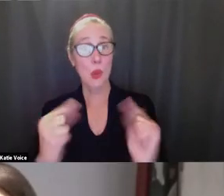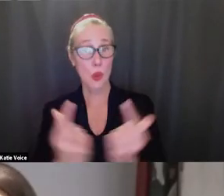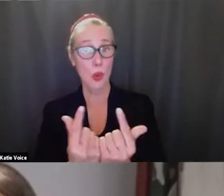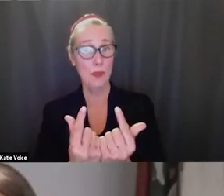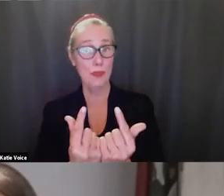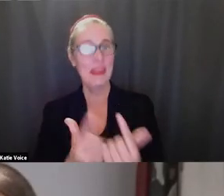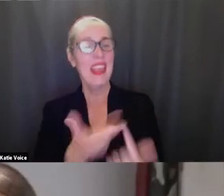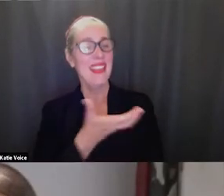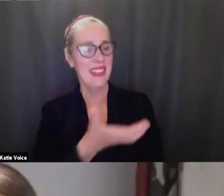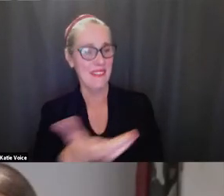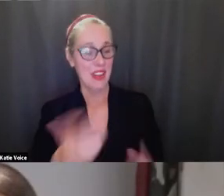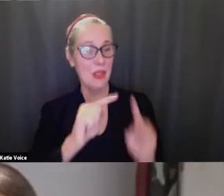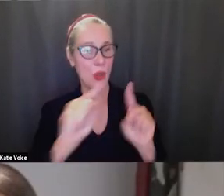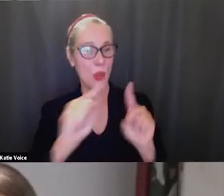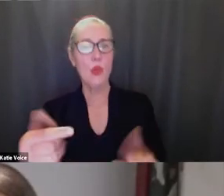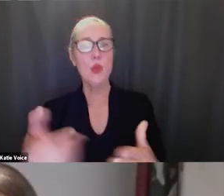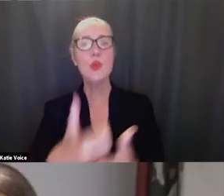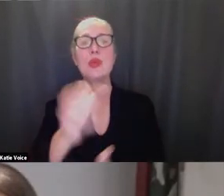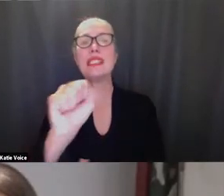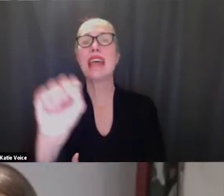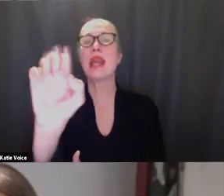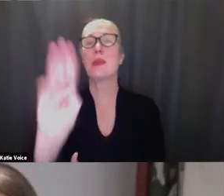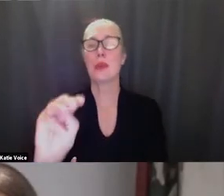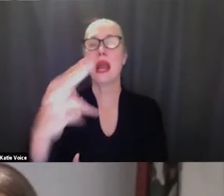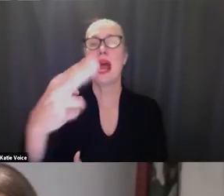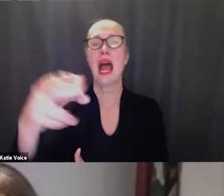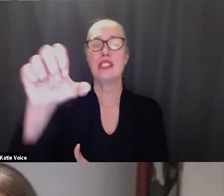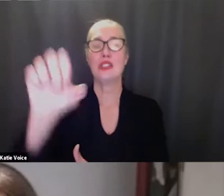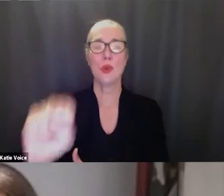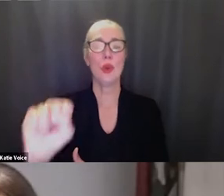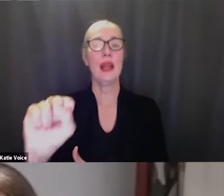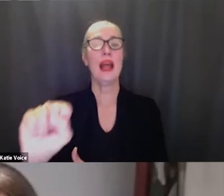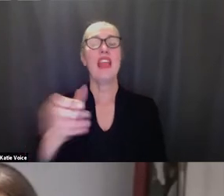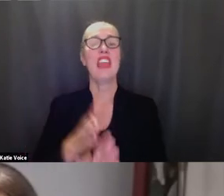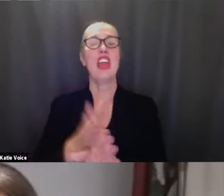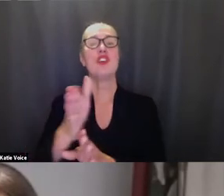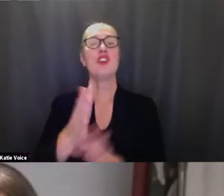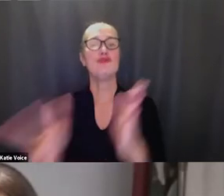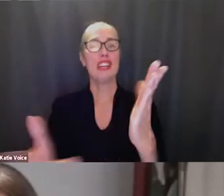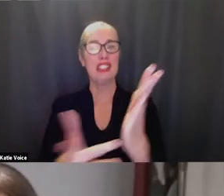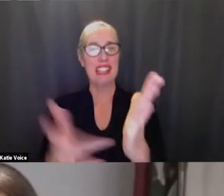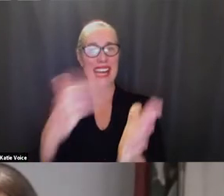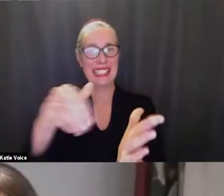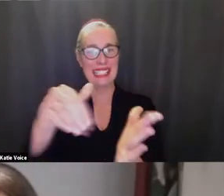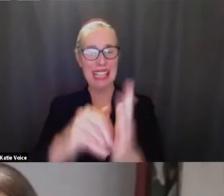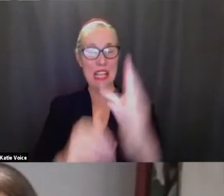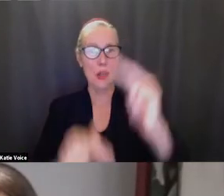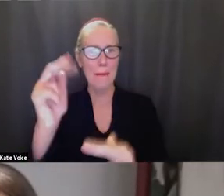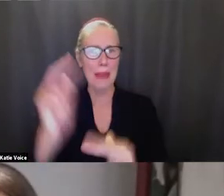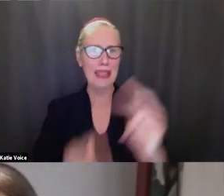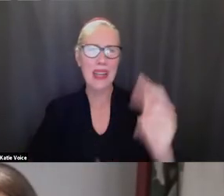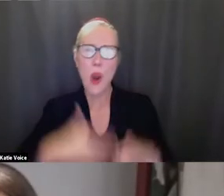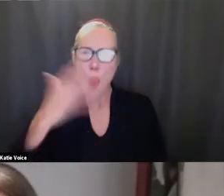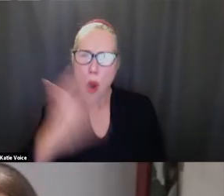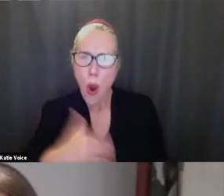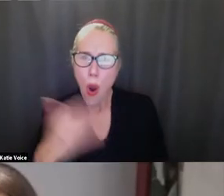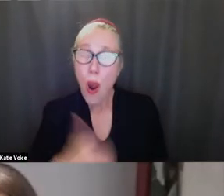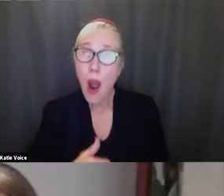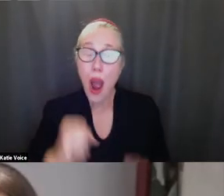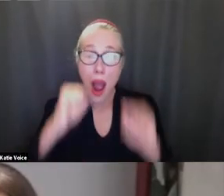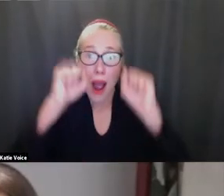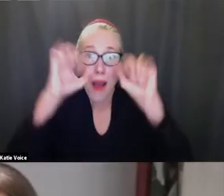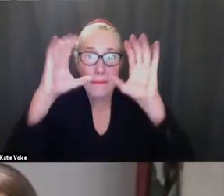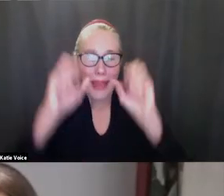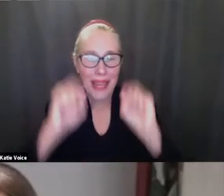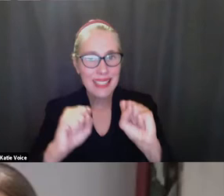the new santa maria high school district career tech center and i'm telling you it was amazing